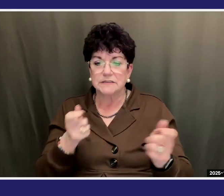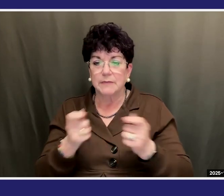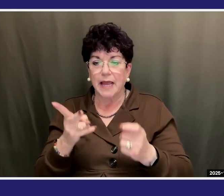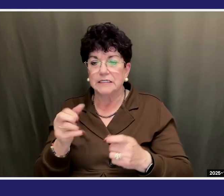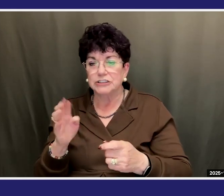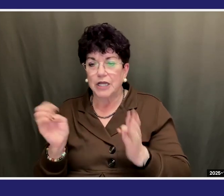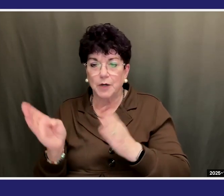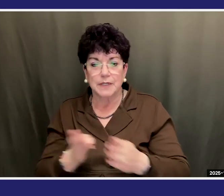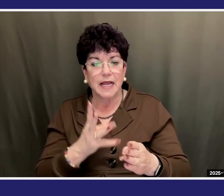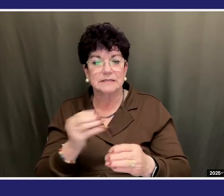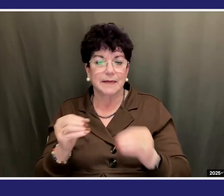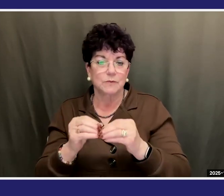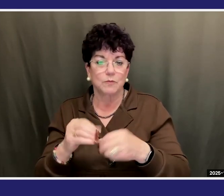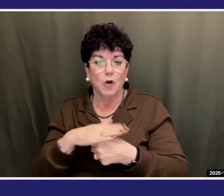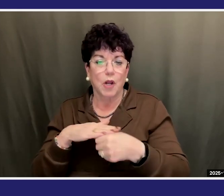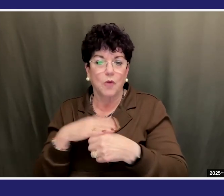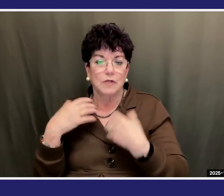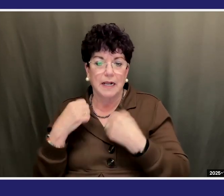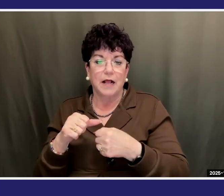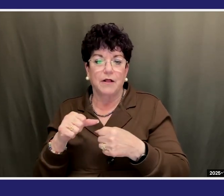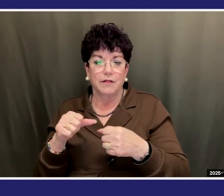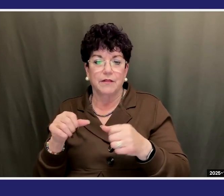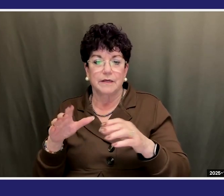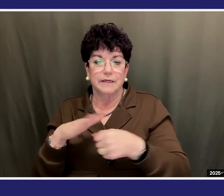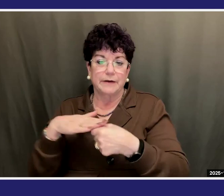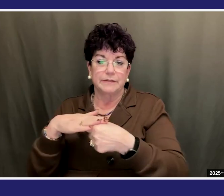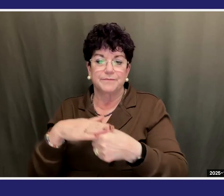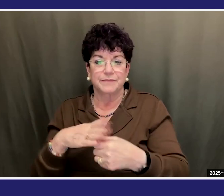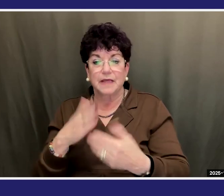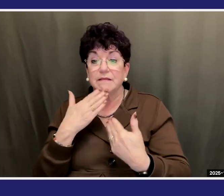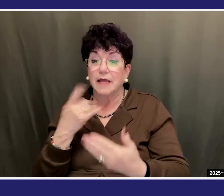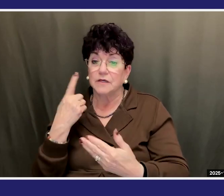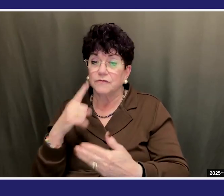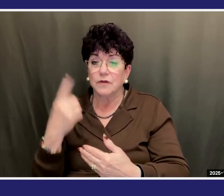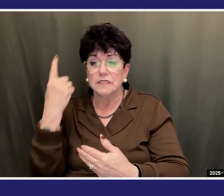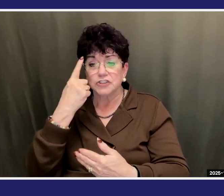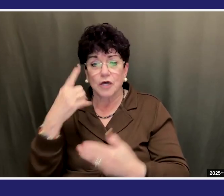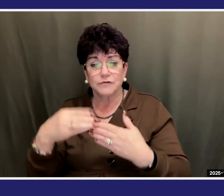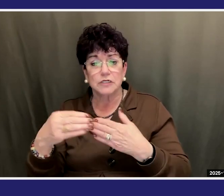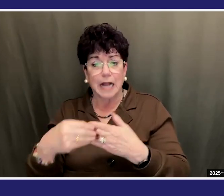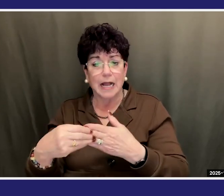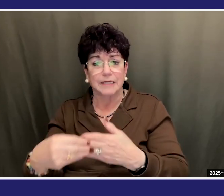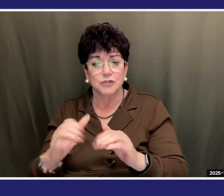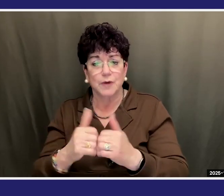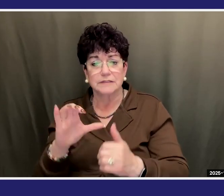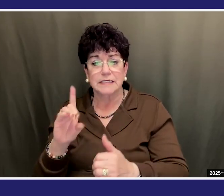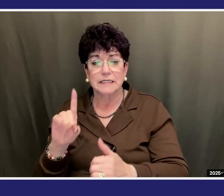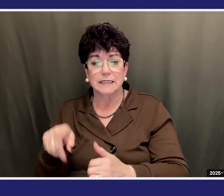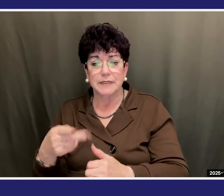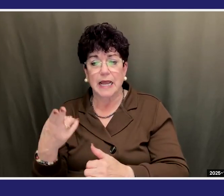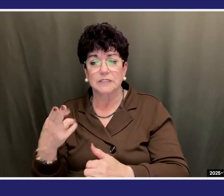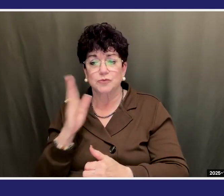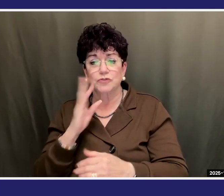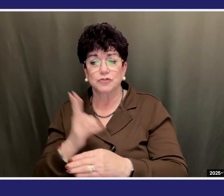health jurisdictions and others. So I first want to just thank you for this very thoughtful guide for how CDPH would use these funds,